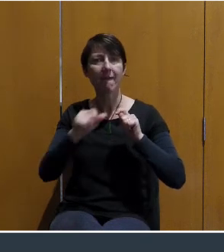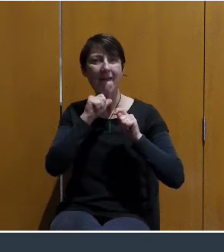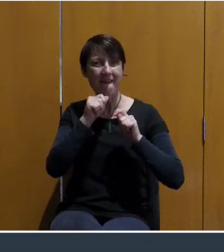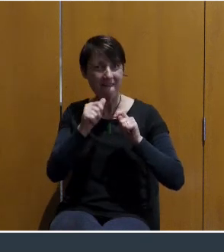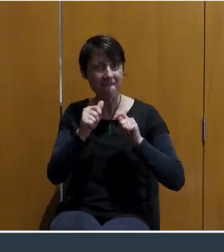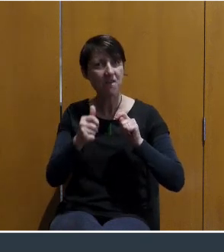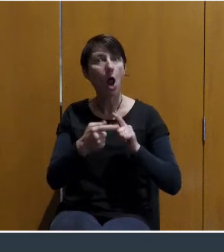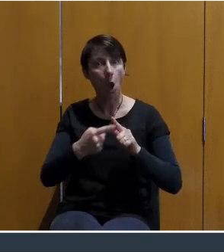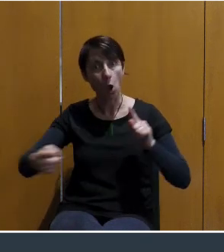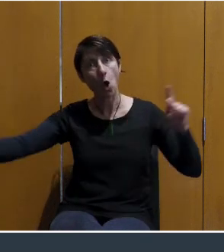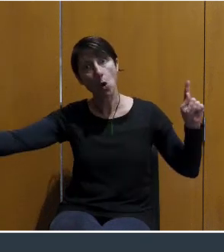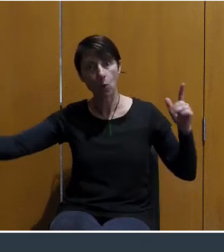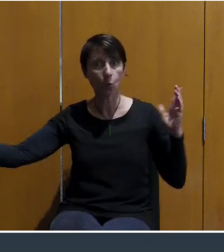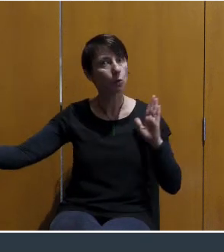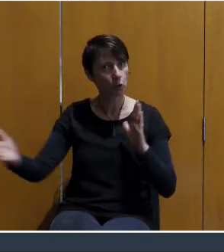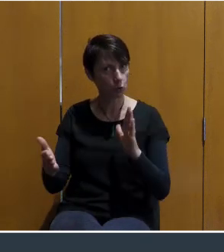leash? Do we have that capacity?